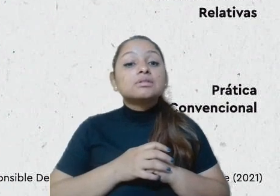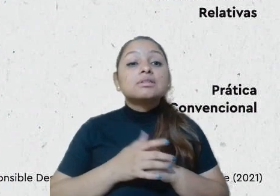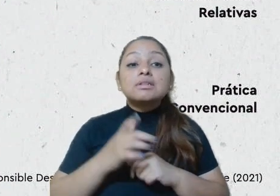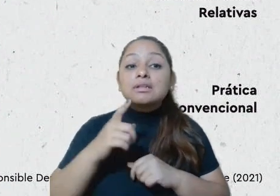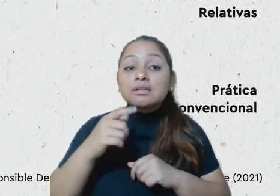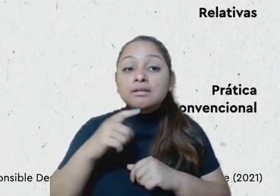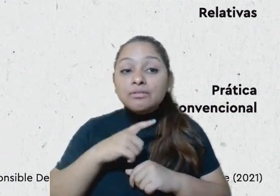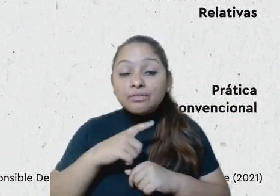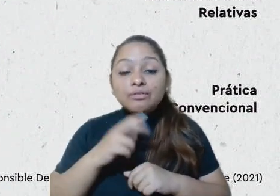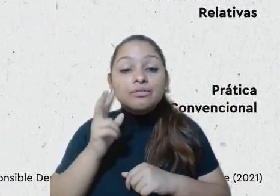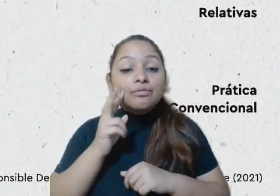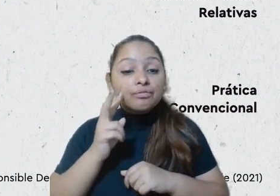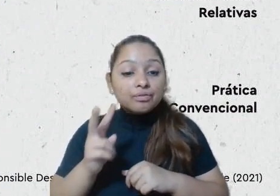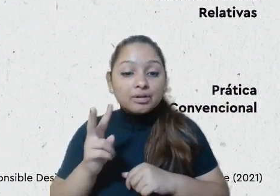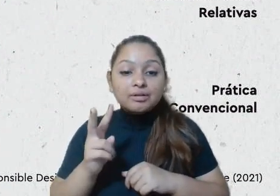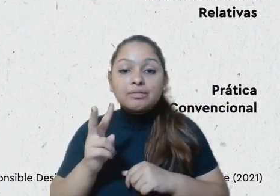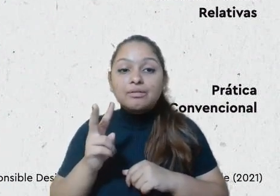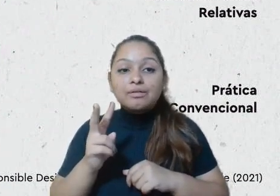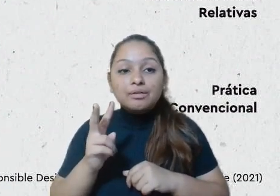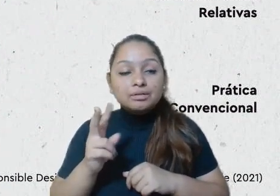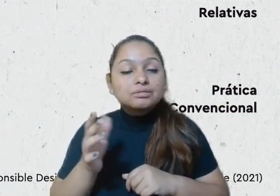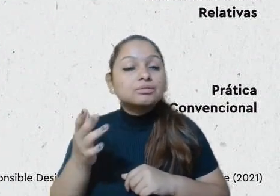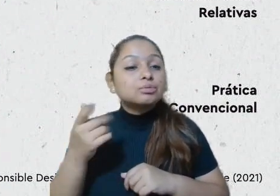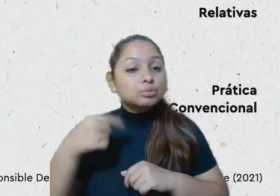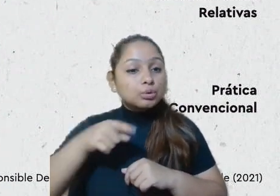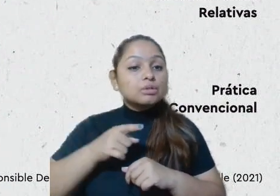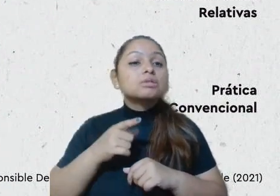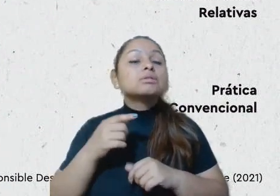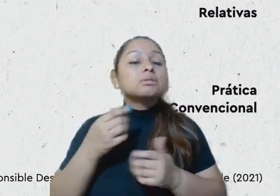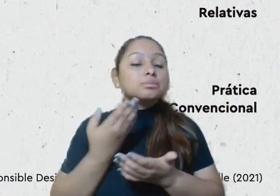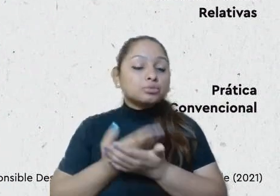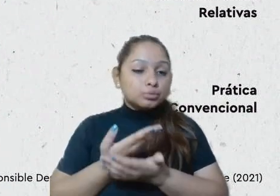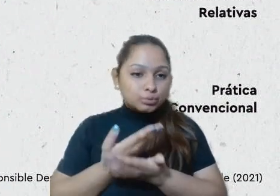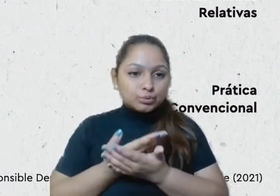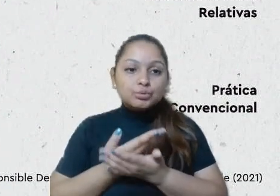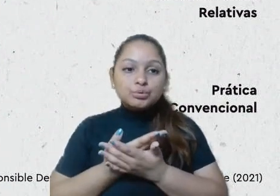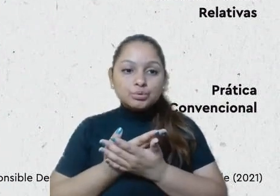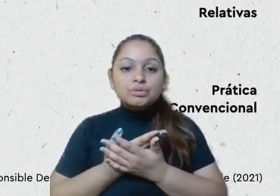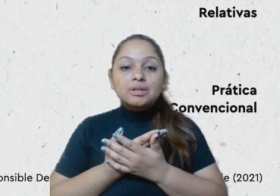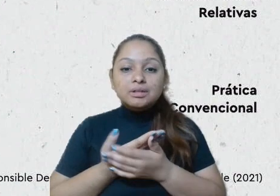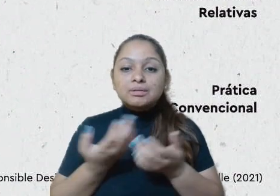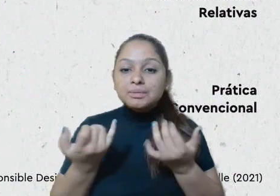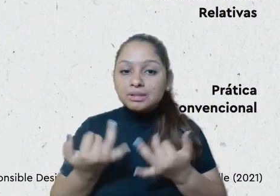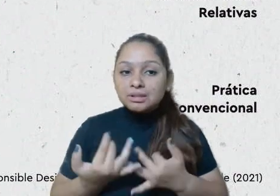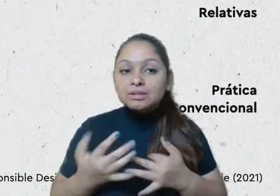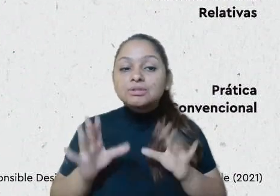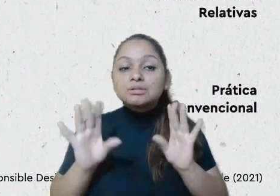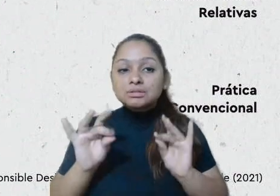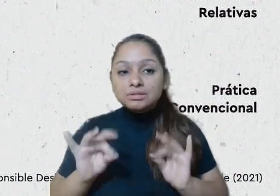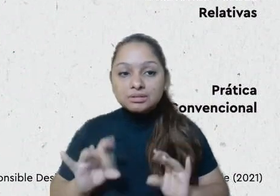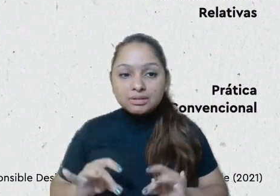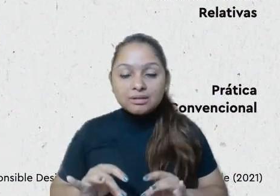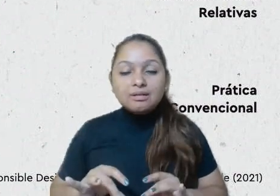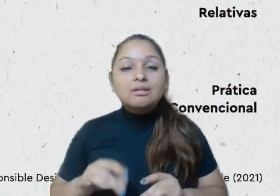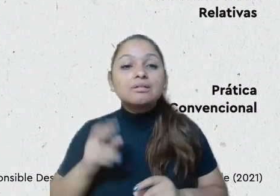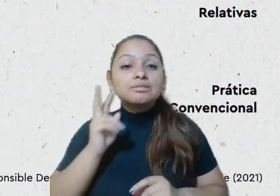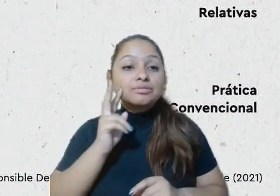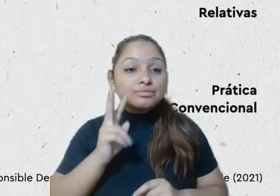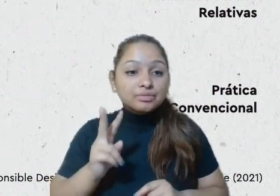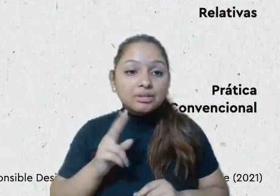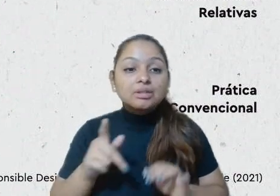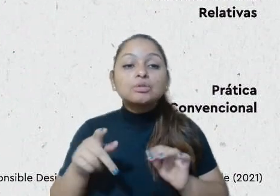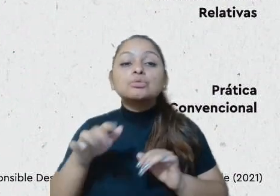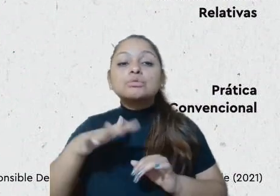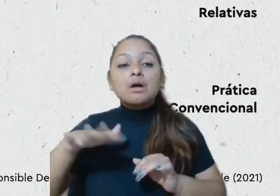of connecting. So we have a study of emerging narratives that show other economic values. The